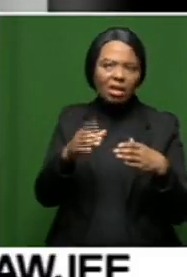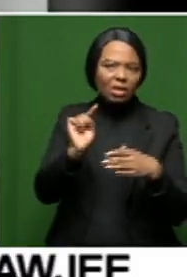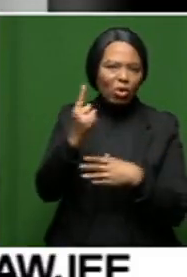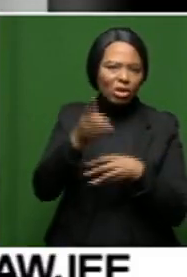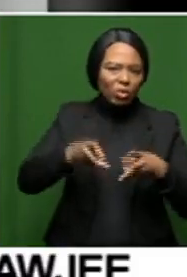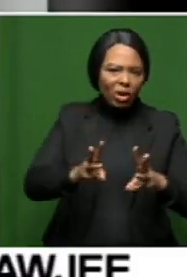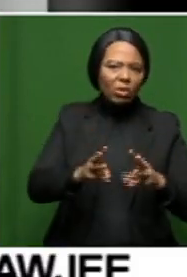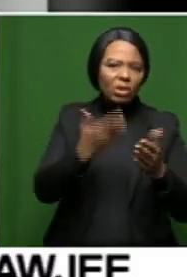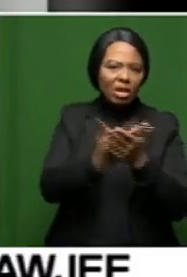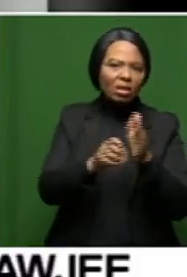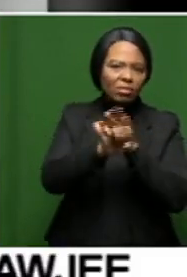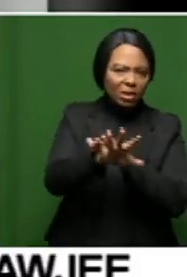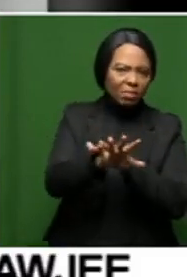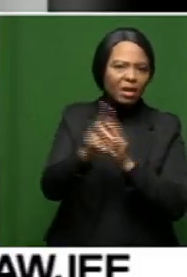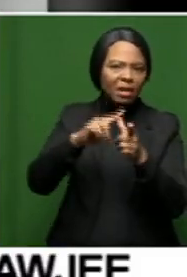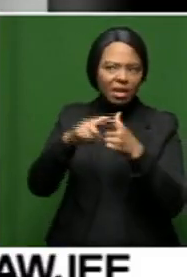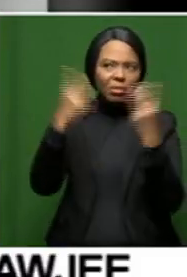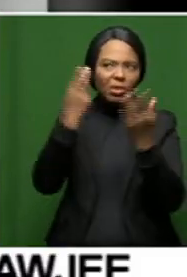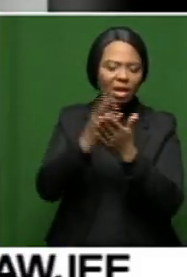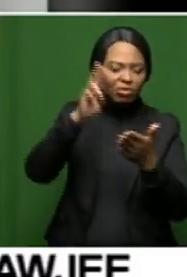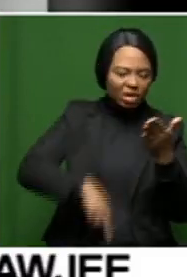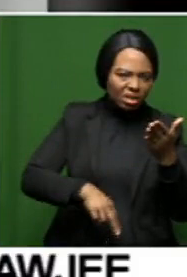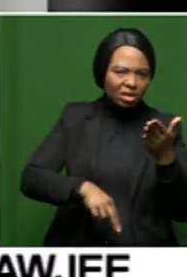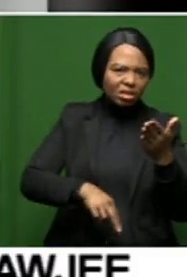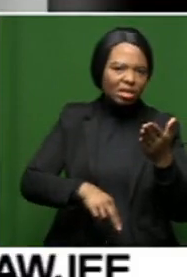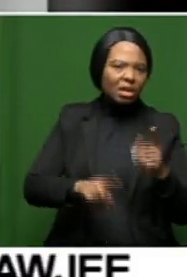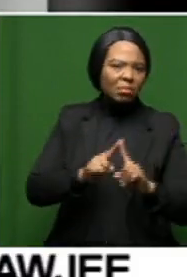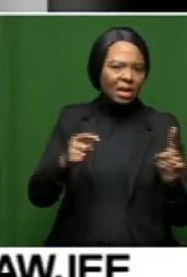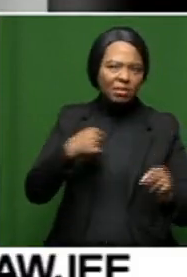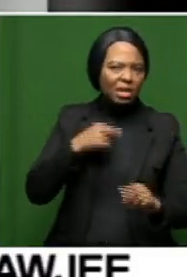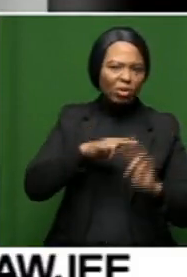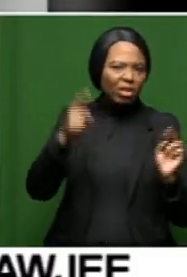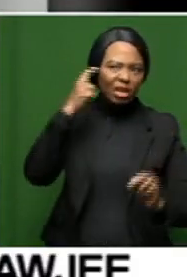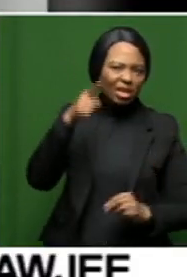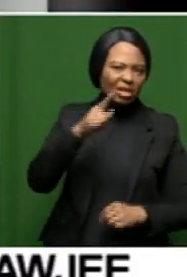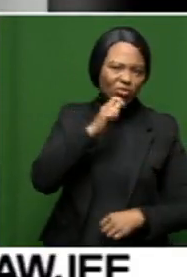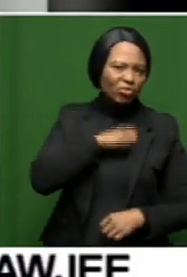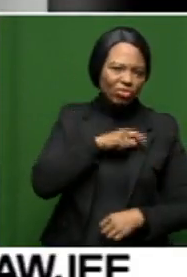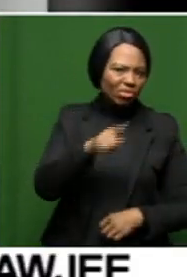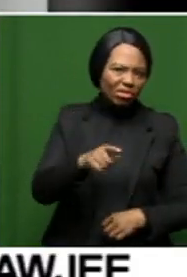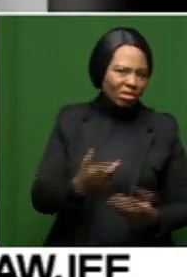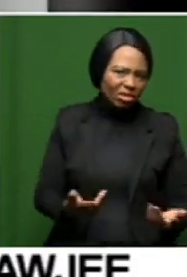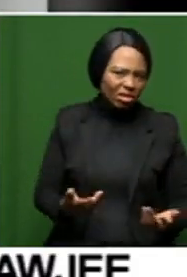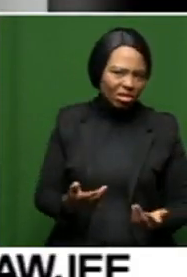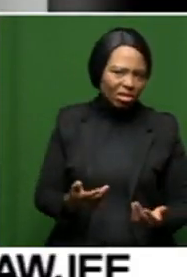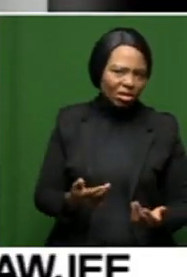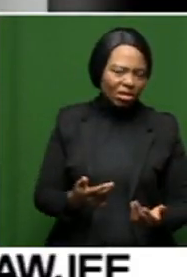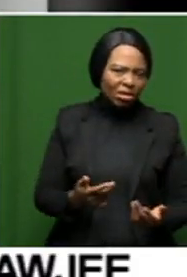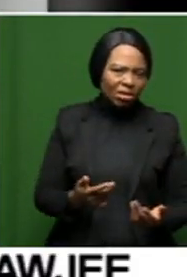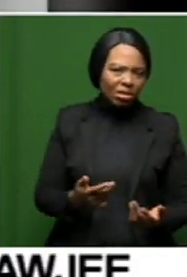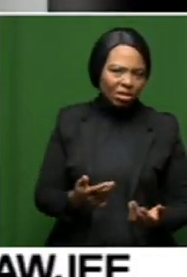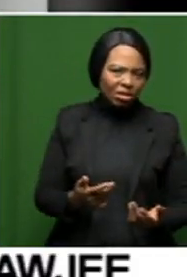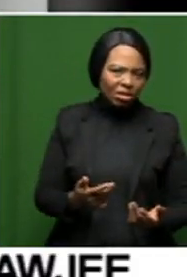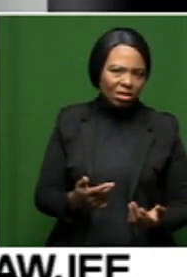only way we will be read. Yeah. And I just don't think that's true. I think it's a system, and that the system needs to